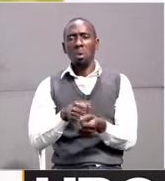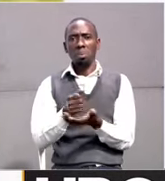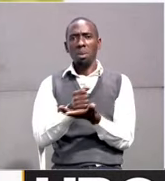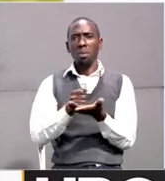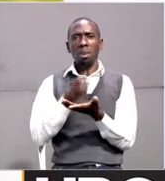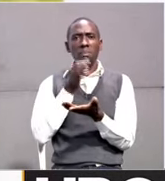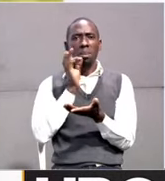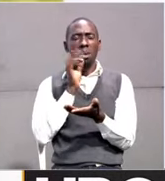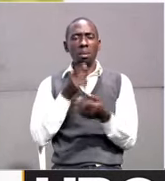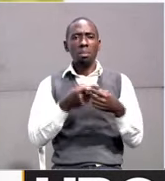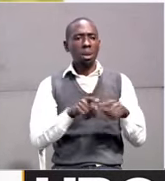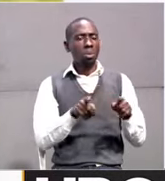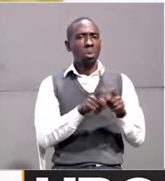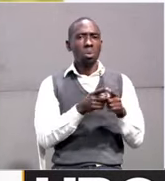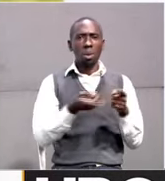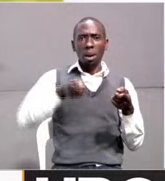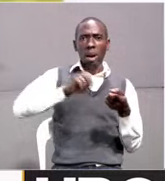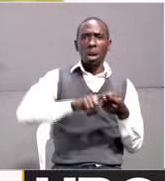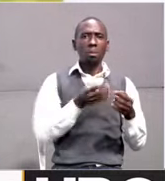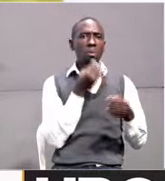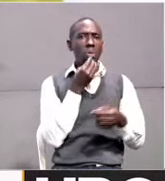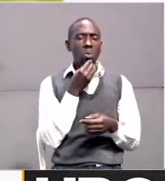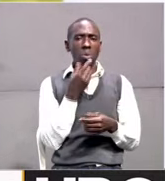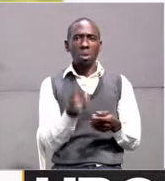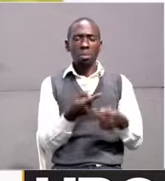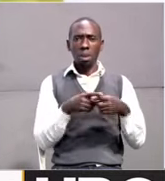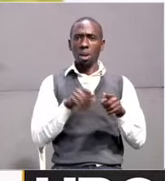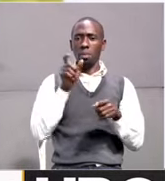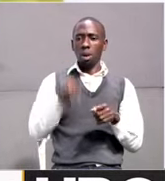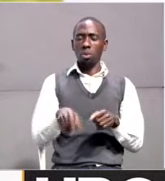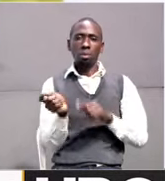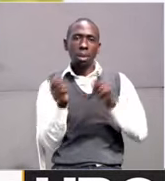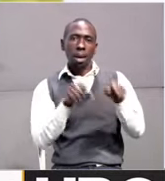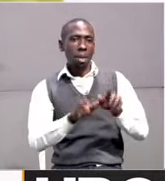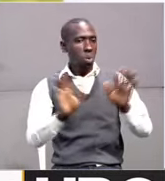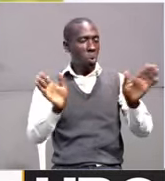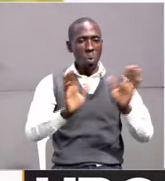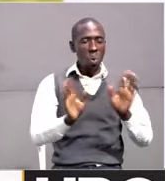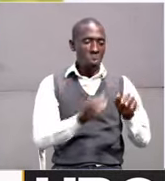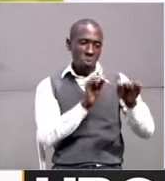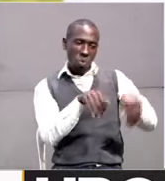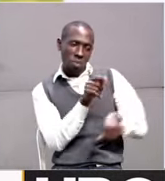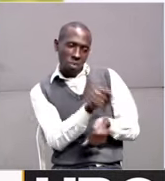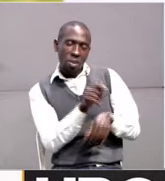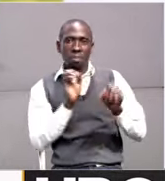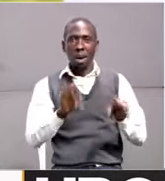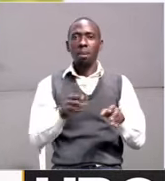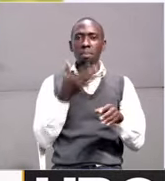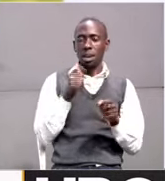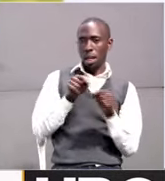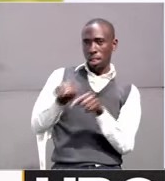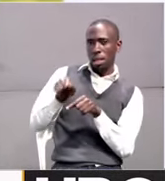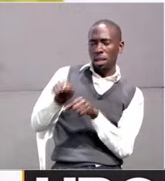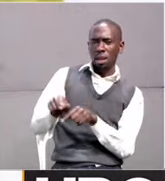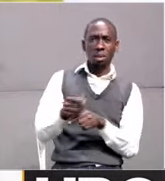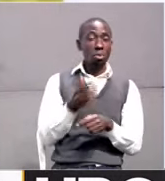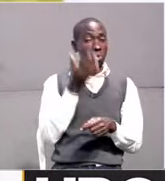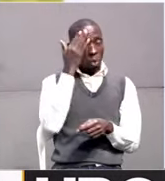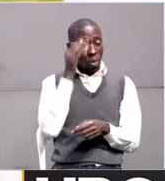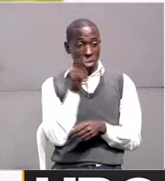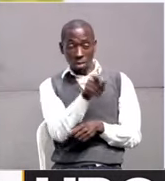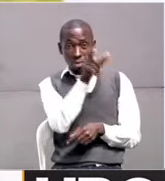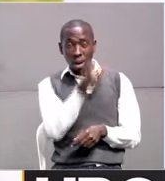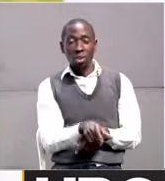food. But somebody to tell me that I grow only beverages, I forget about food, you know that person is